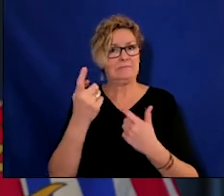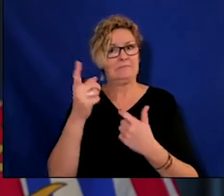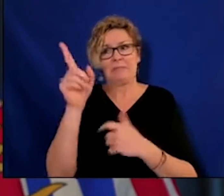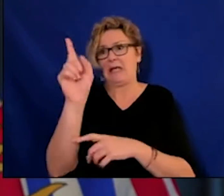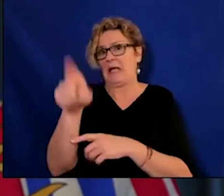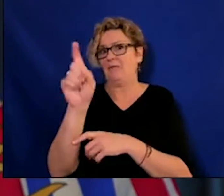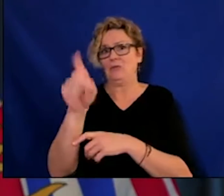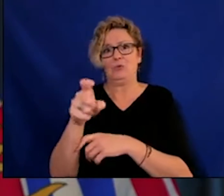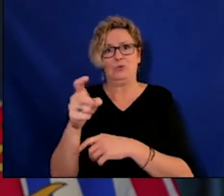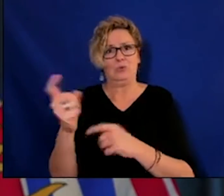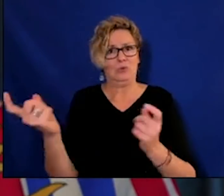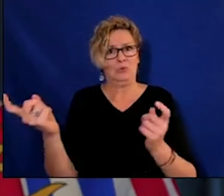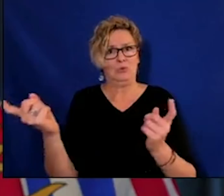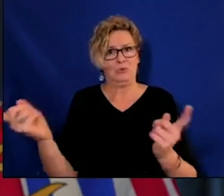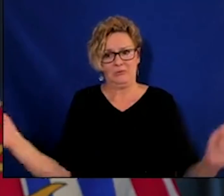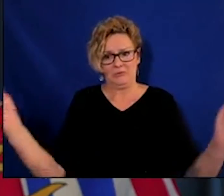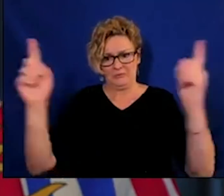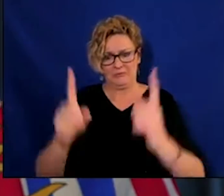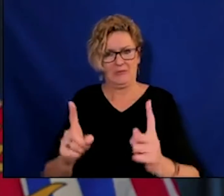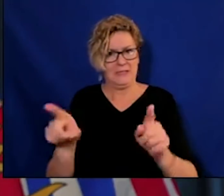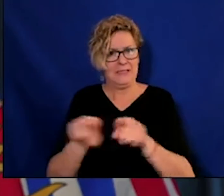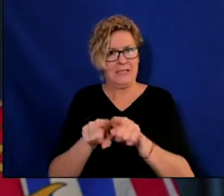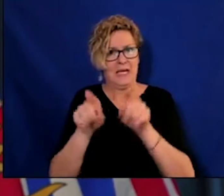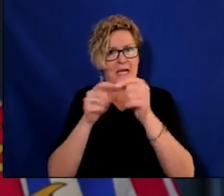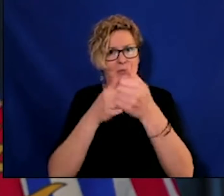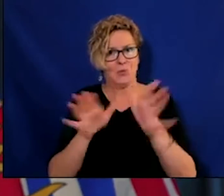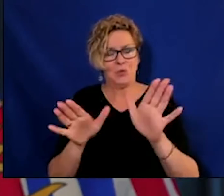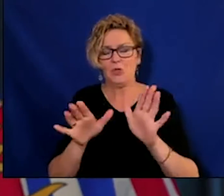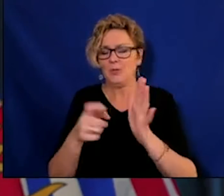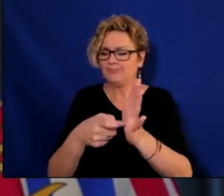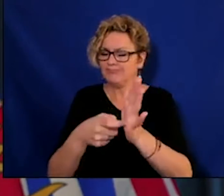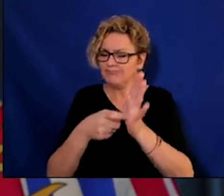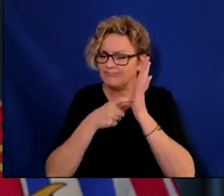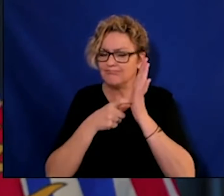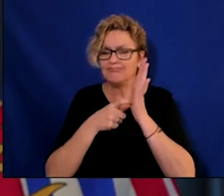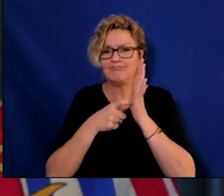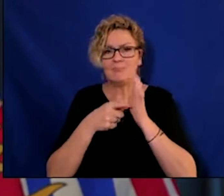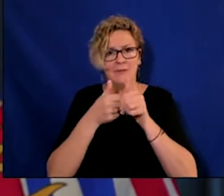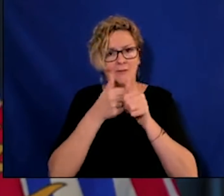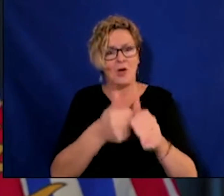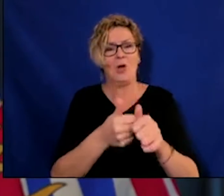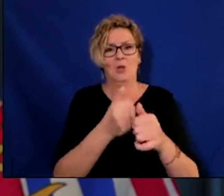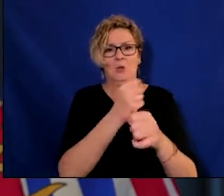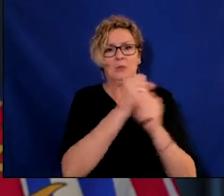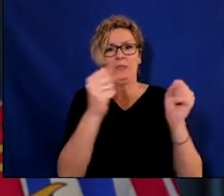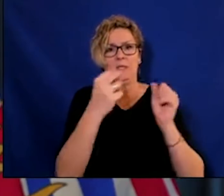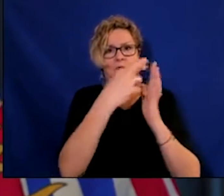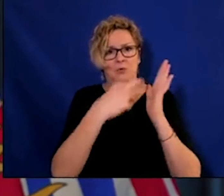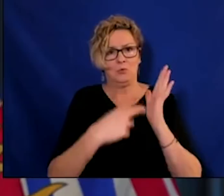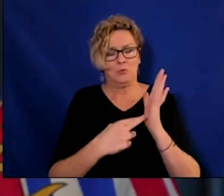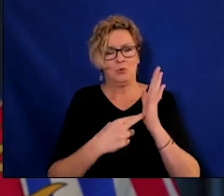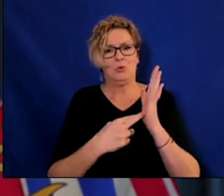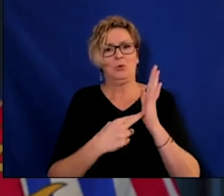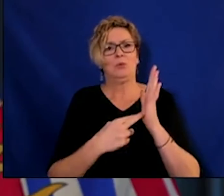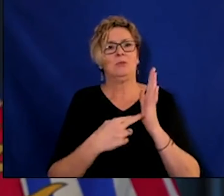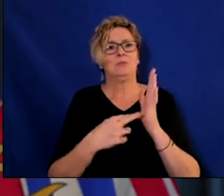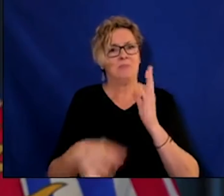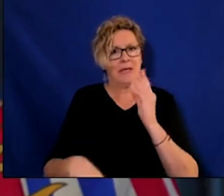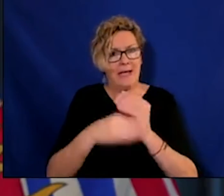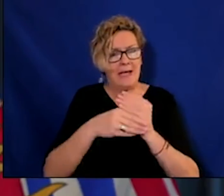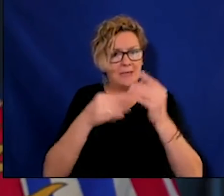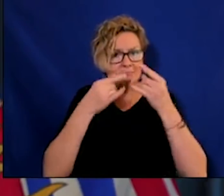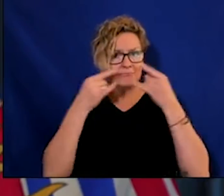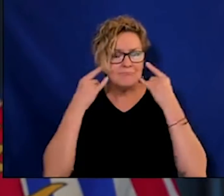be the smallest number possible, and you must keep all of those layers of protection in place. So ask